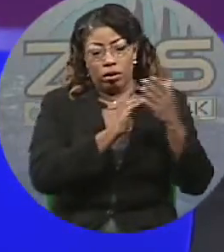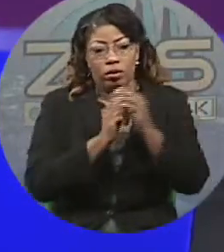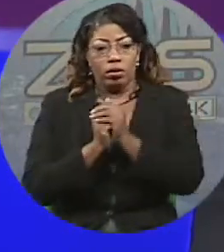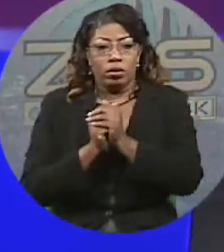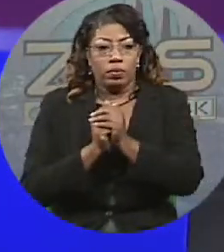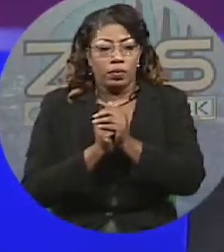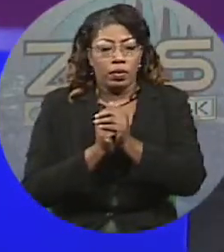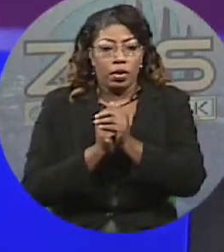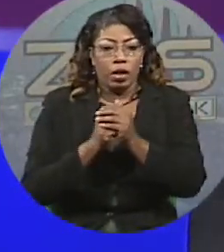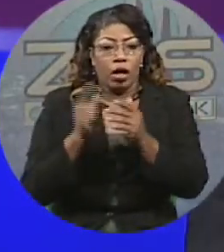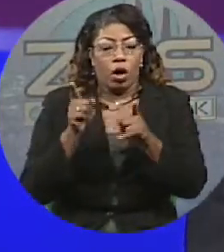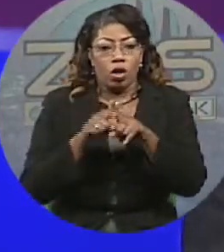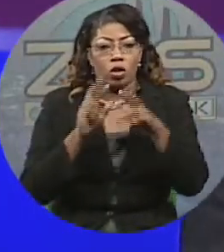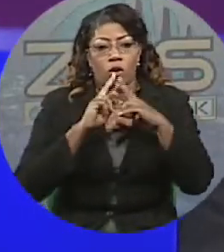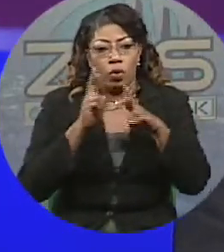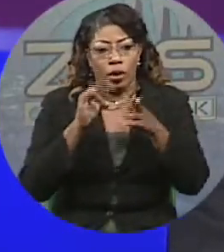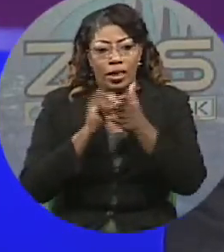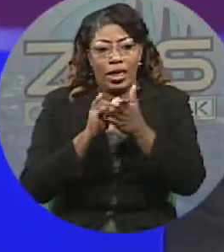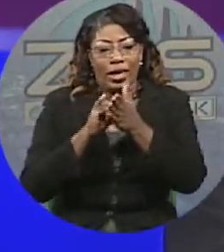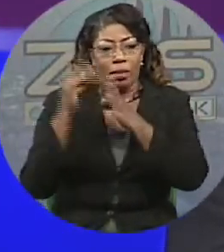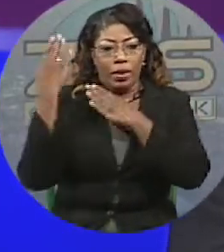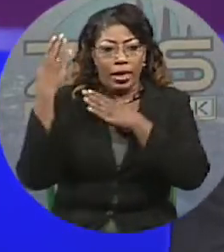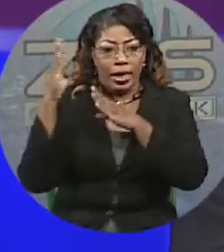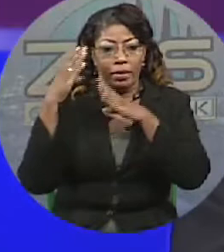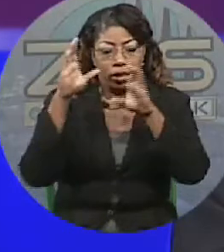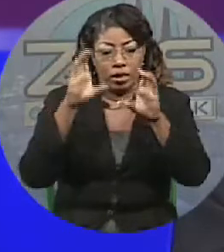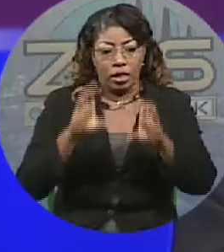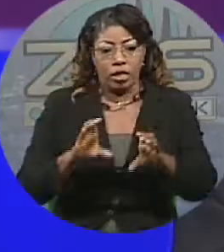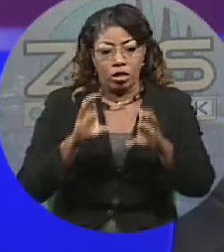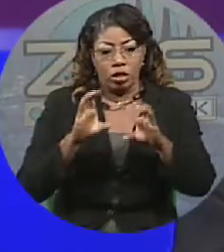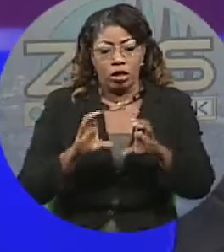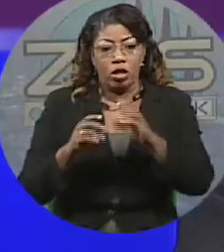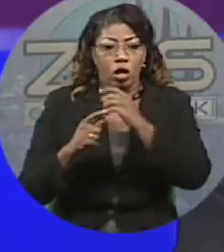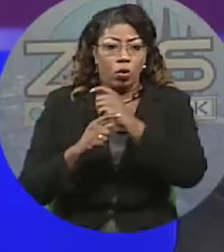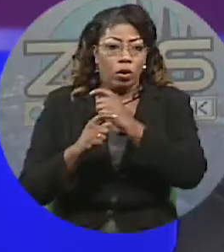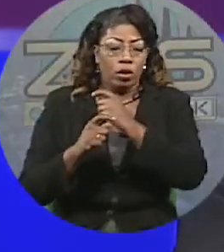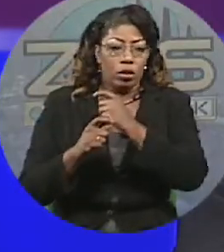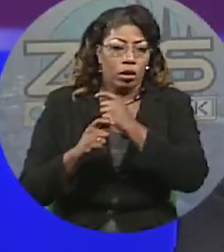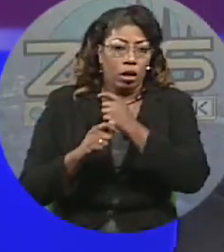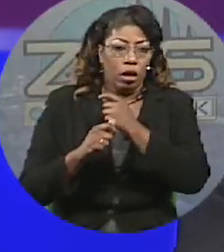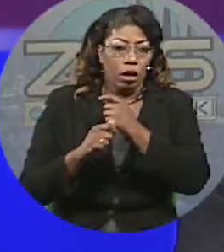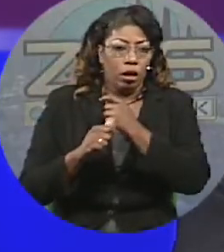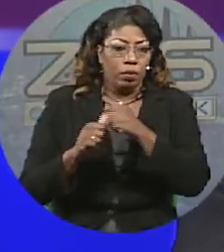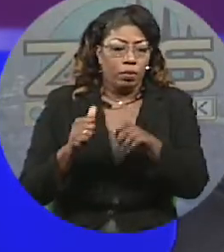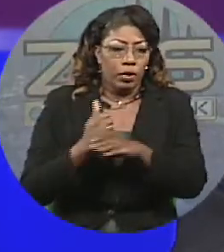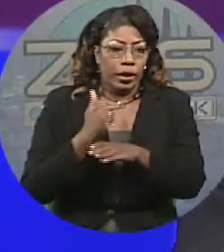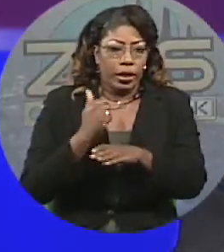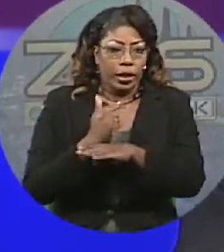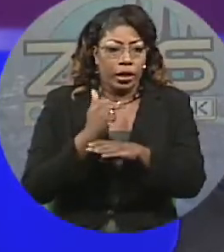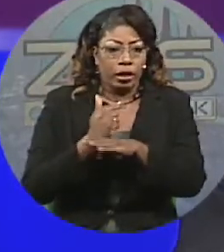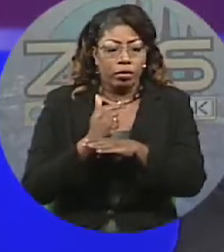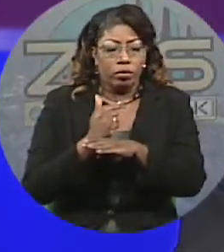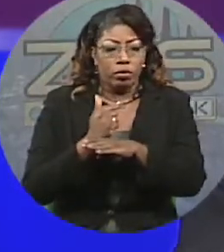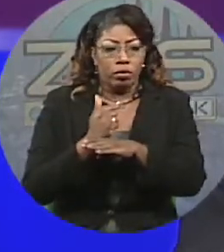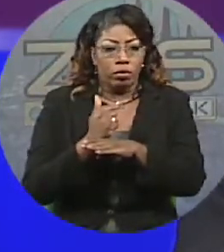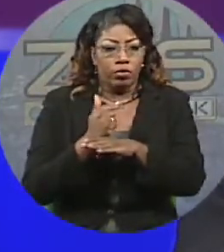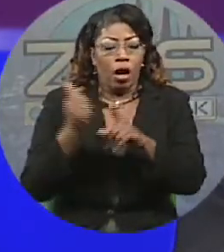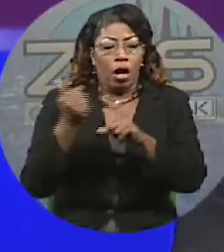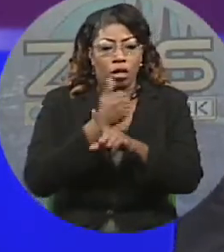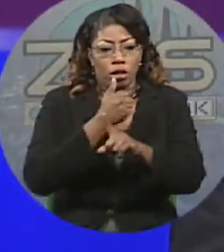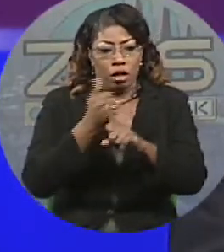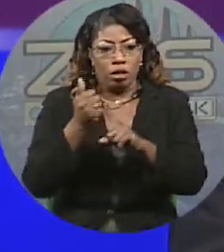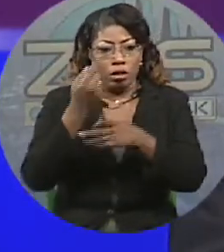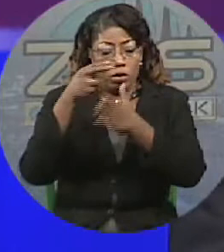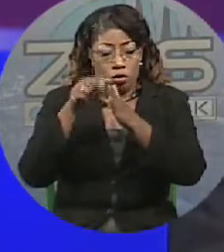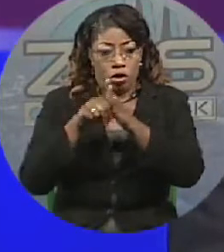officials have also reported that a Bahamian citizen was charged with attempting to assault immigration officers with a knife. And with that in mind,